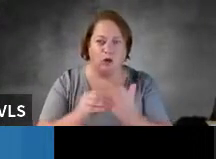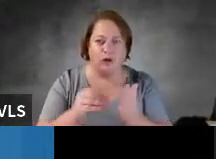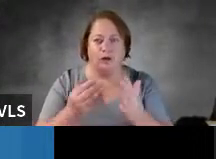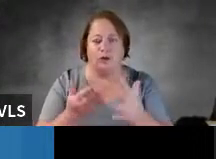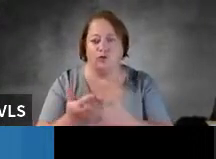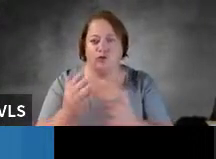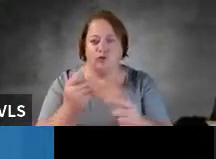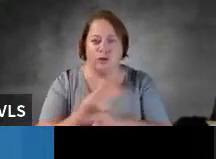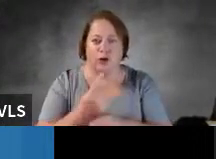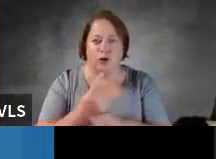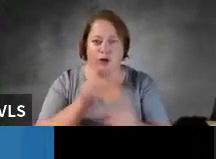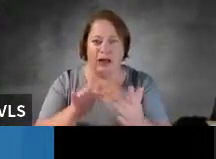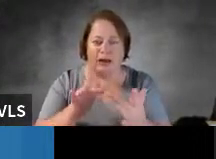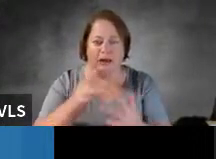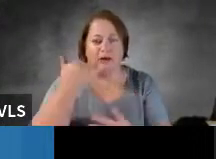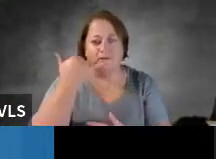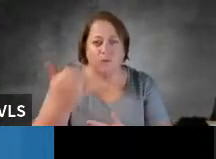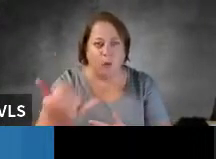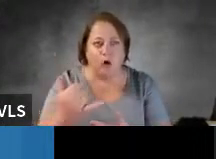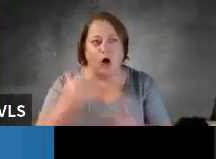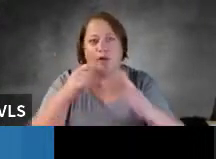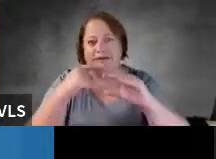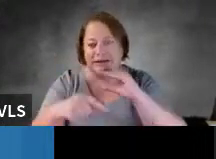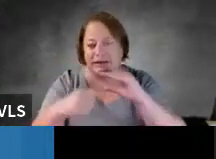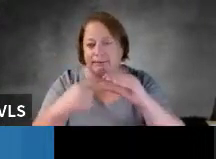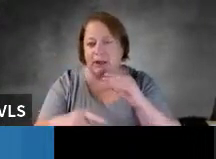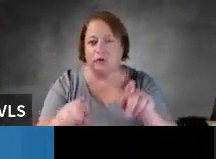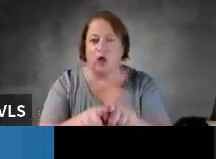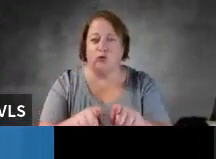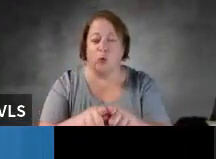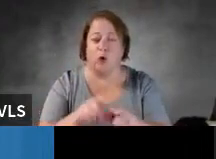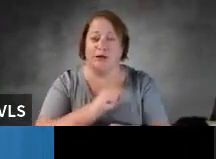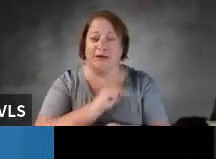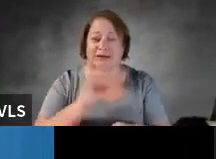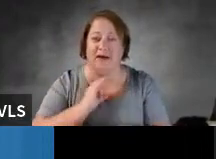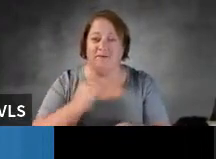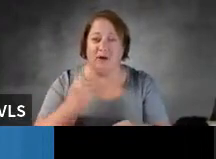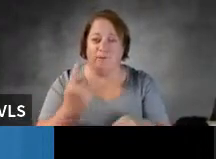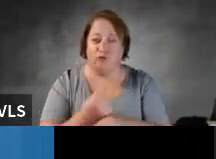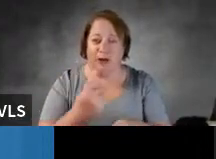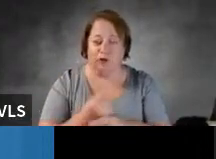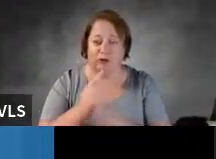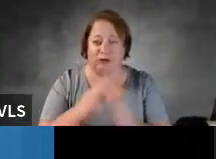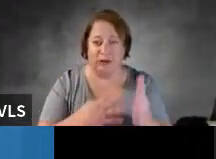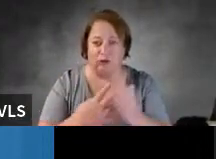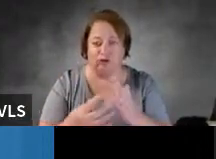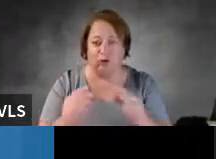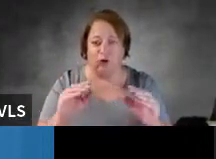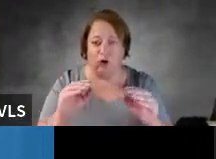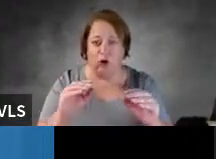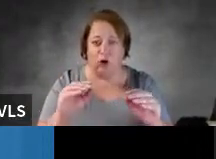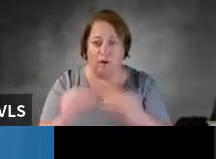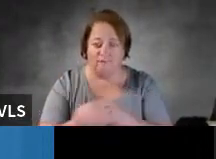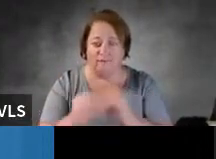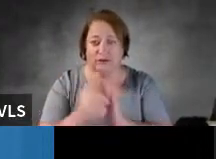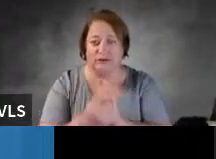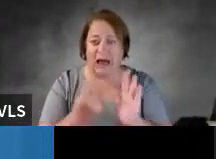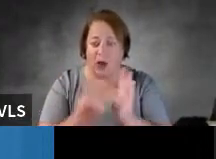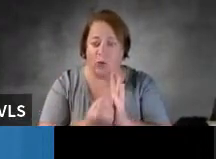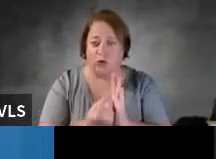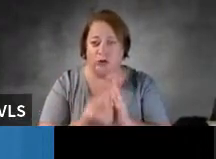contacts, that's phone calls, emails, as well as our staff have regularly scheduled office hours, so a minimum of 1 hour of office hours per